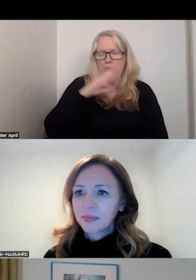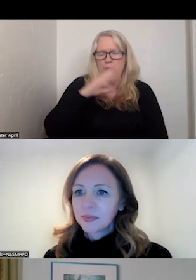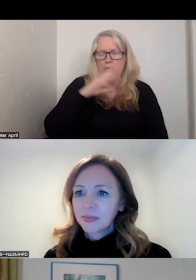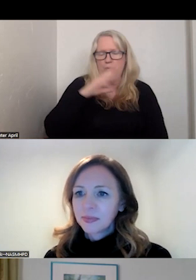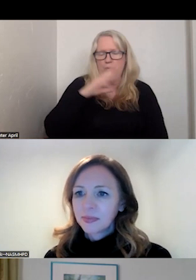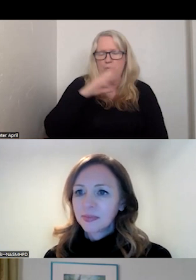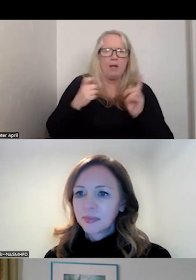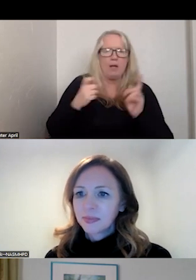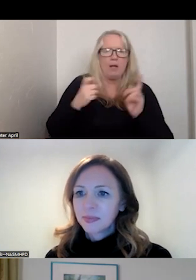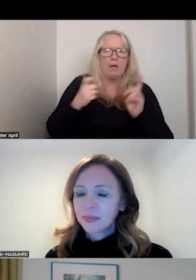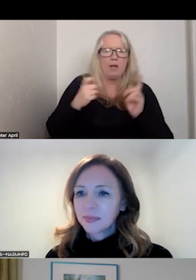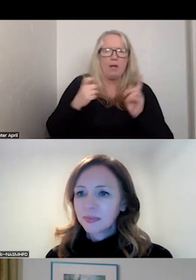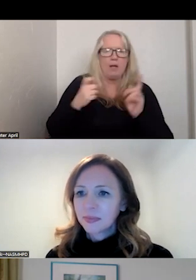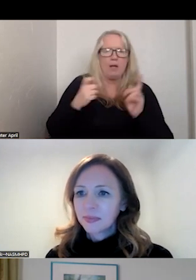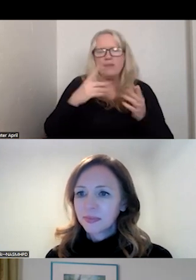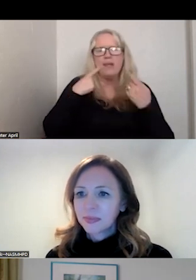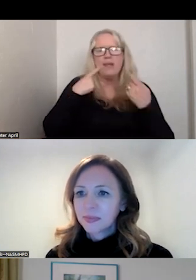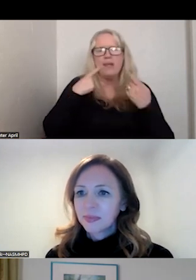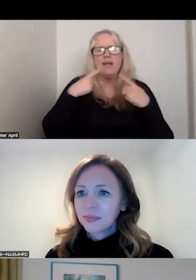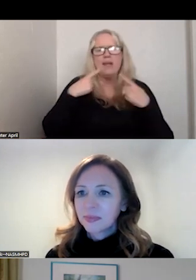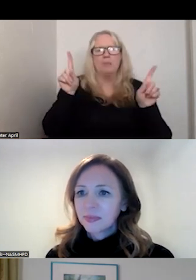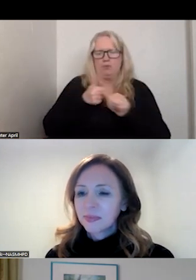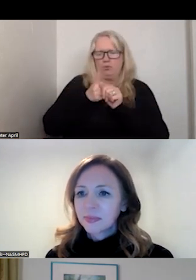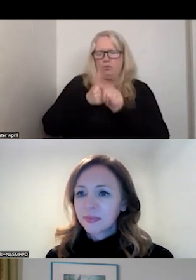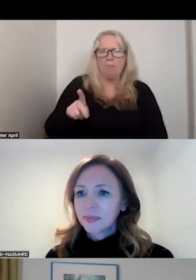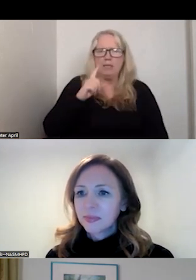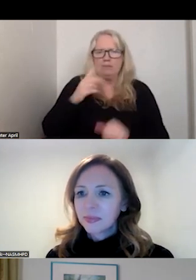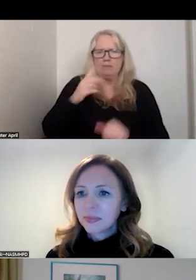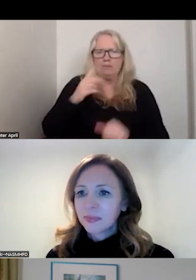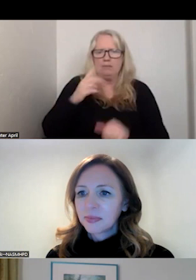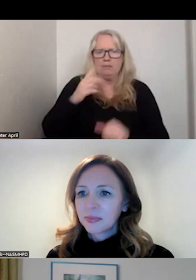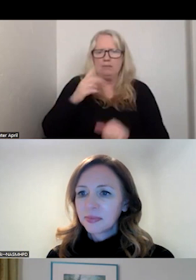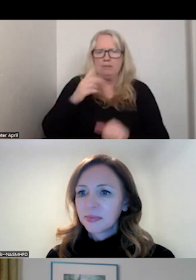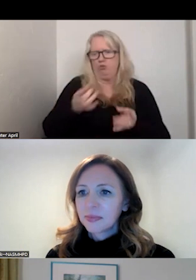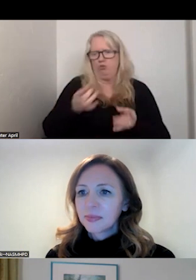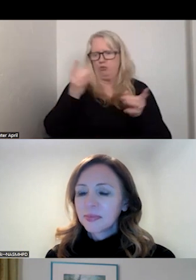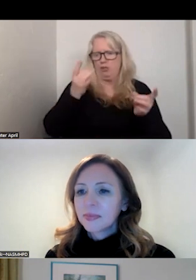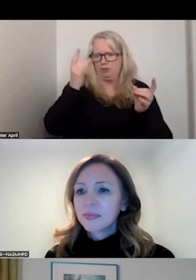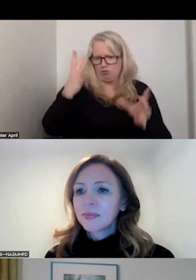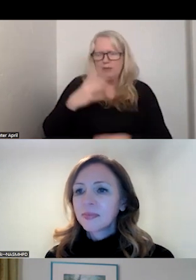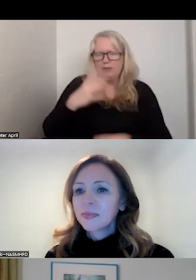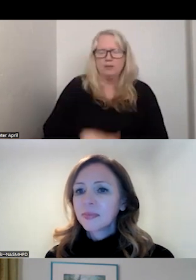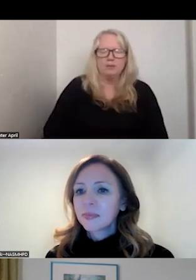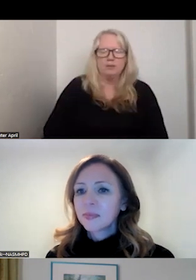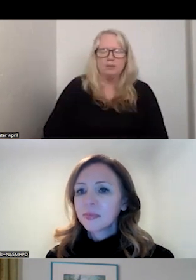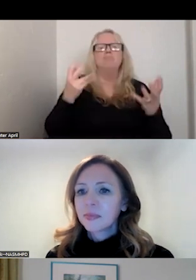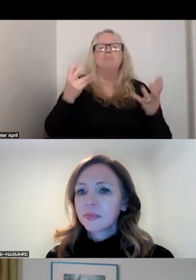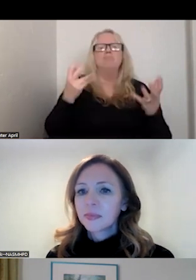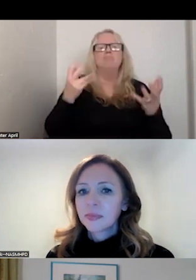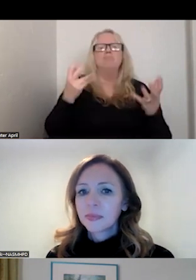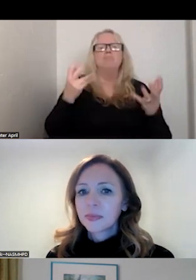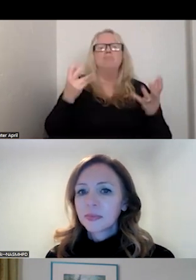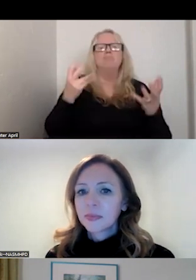demonstrated the effectiveness of follow-up contacts for individuals in crisis, And many crisis counselors would also